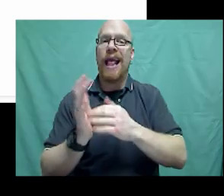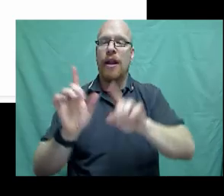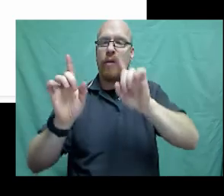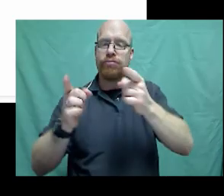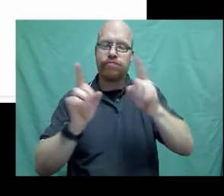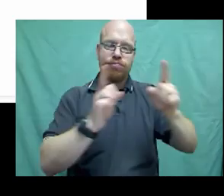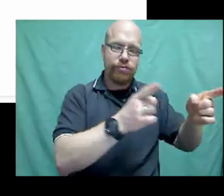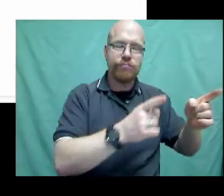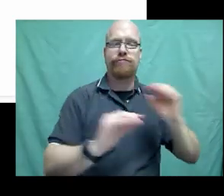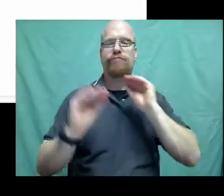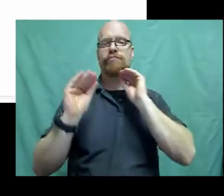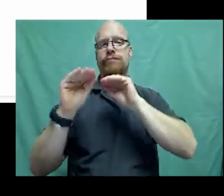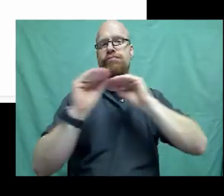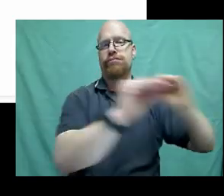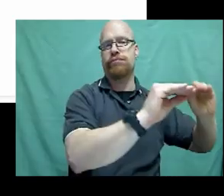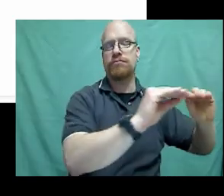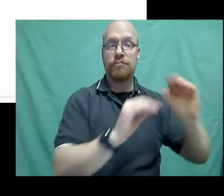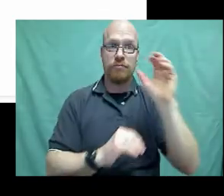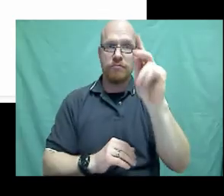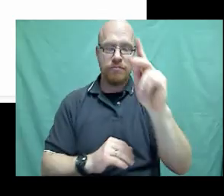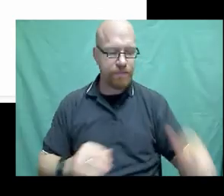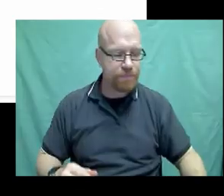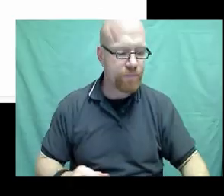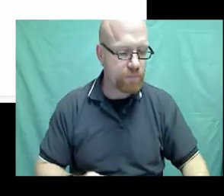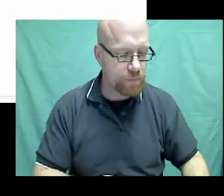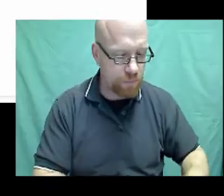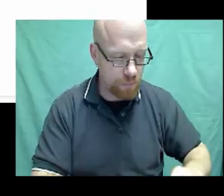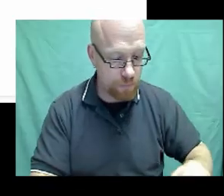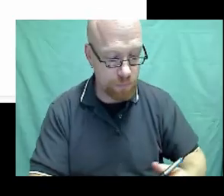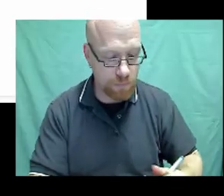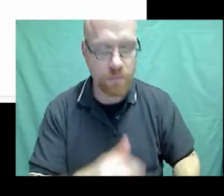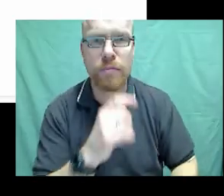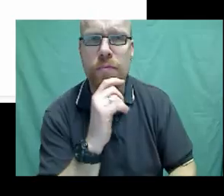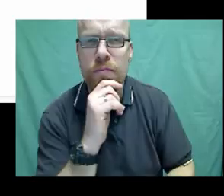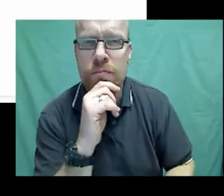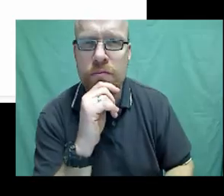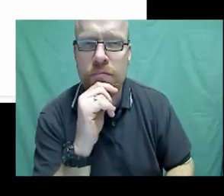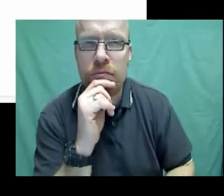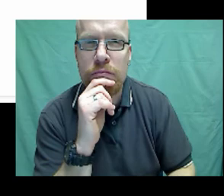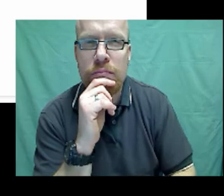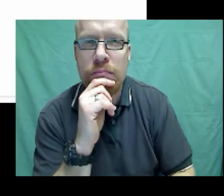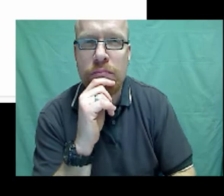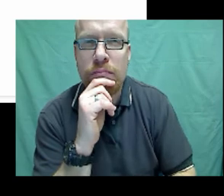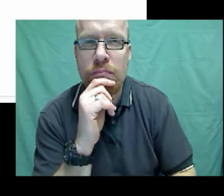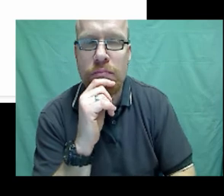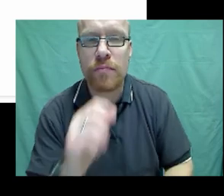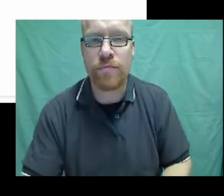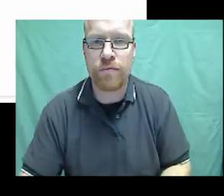signs carefully. Now I'll do my parentheses and fill in the numbers.